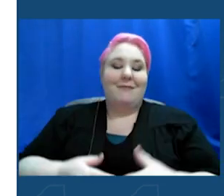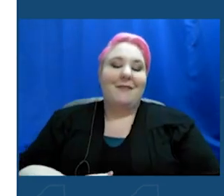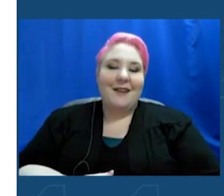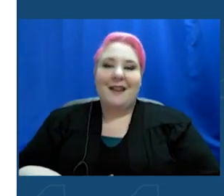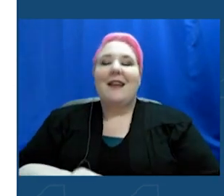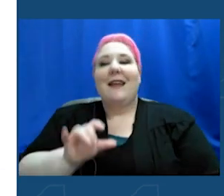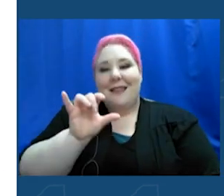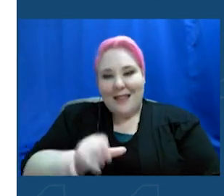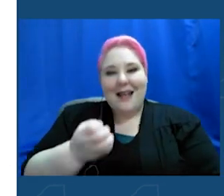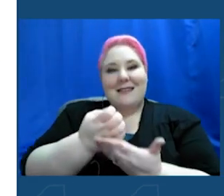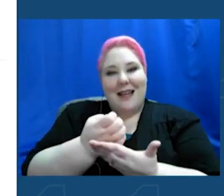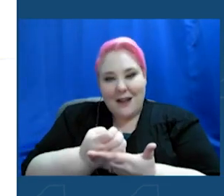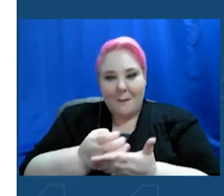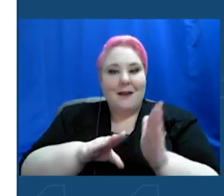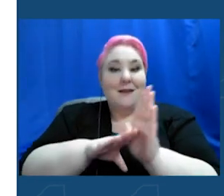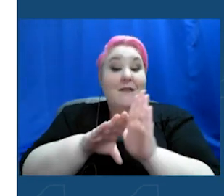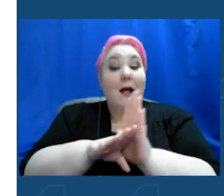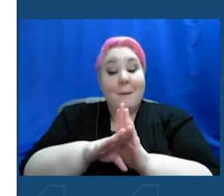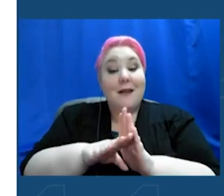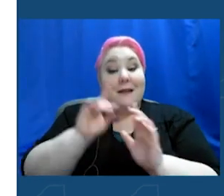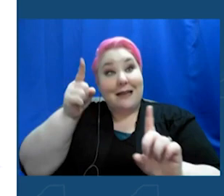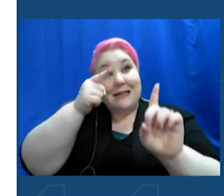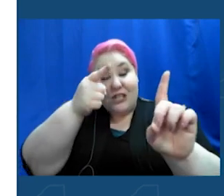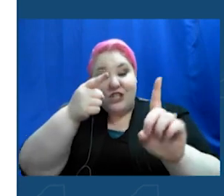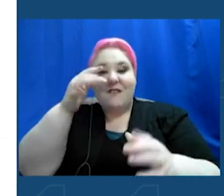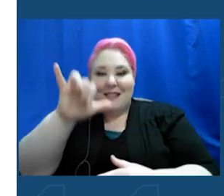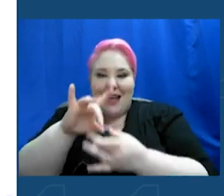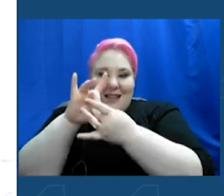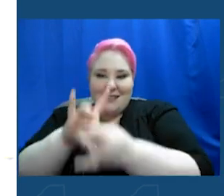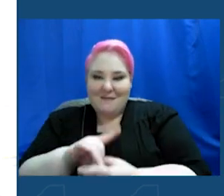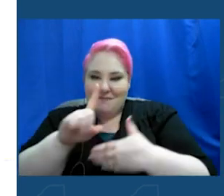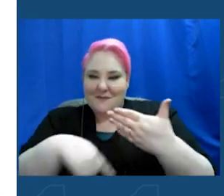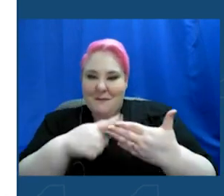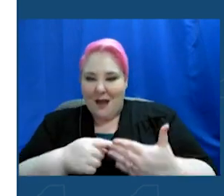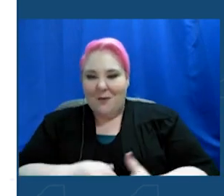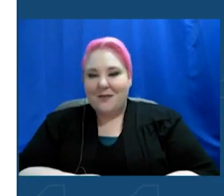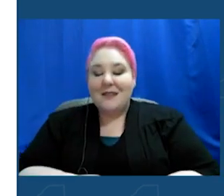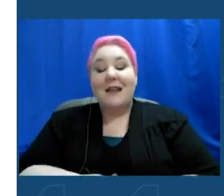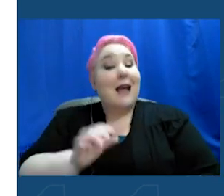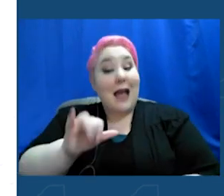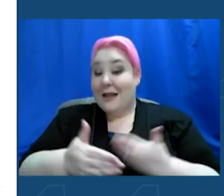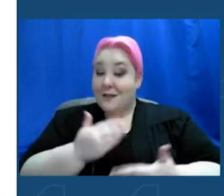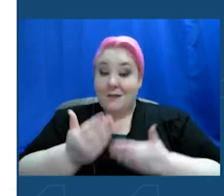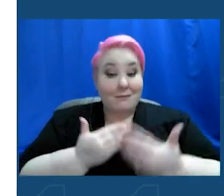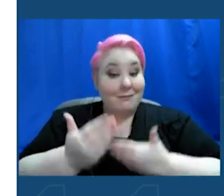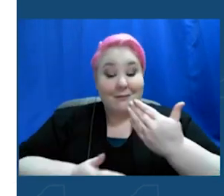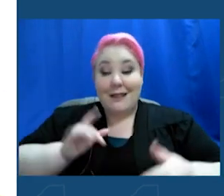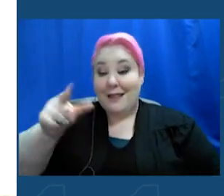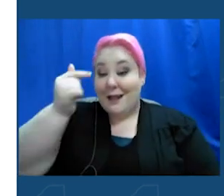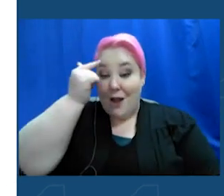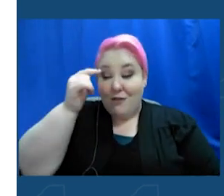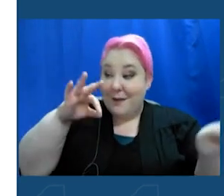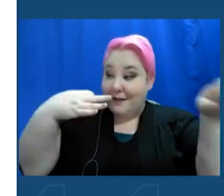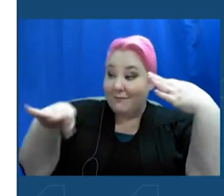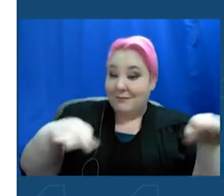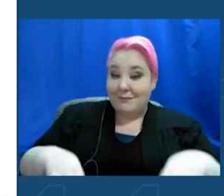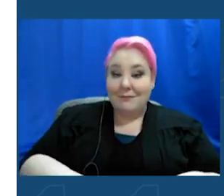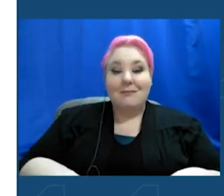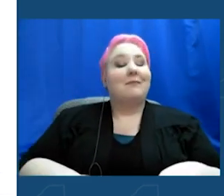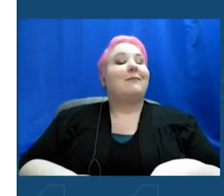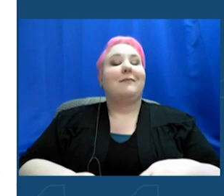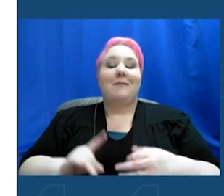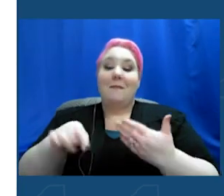Development Initiative was all about. And it is rolling. I mean, the governor detailed these projects that are now underway, that are